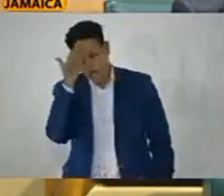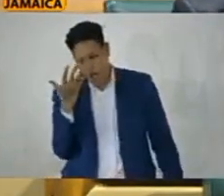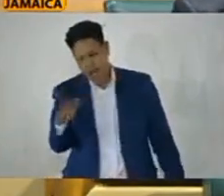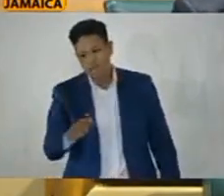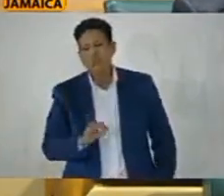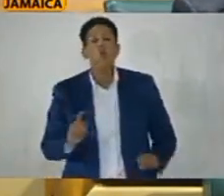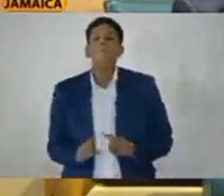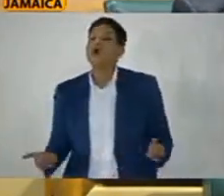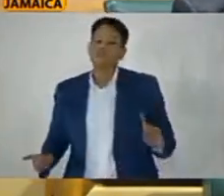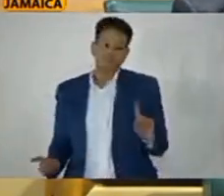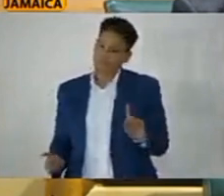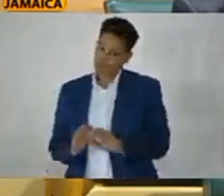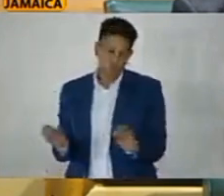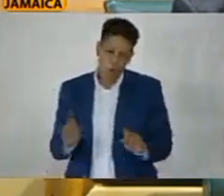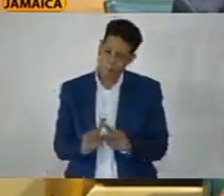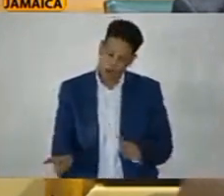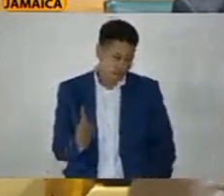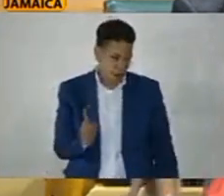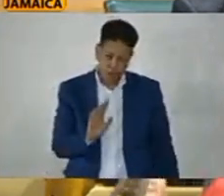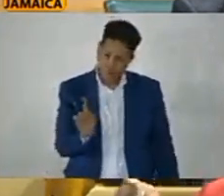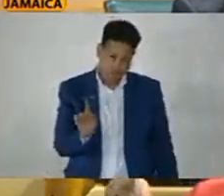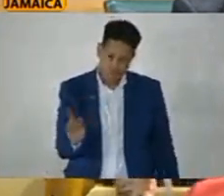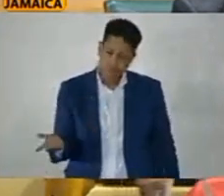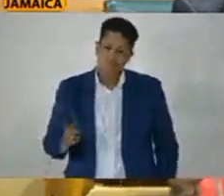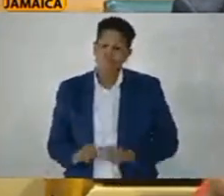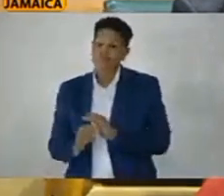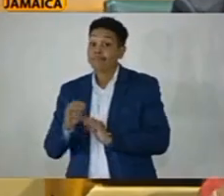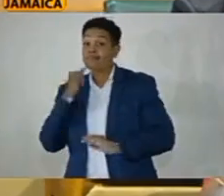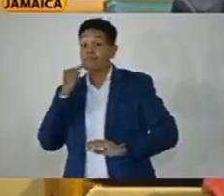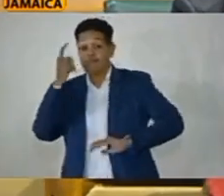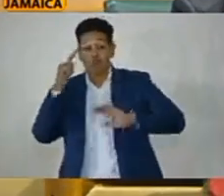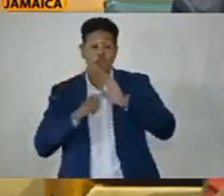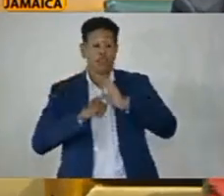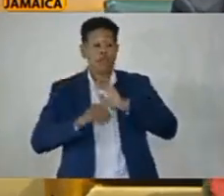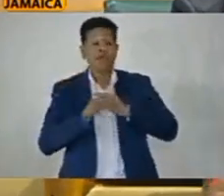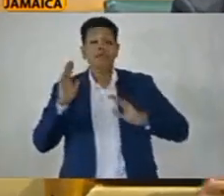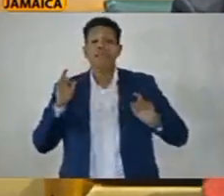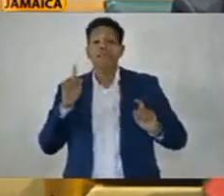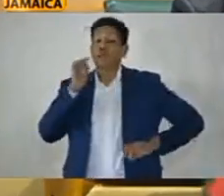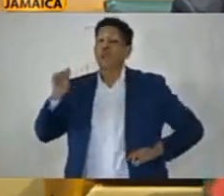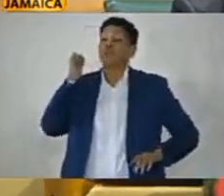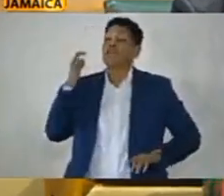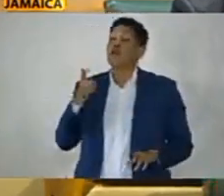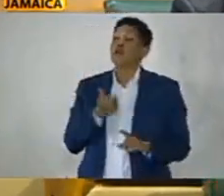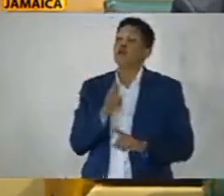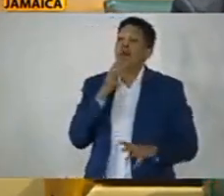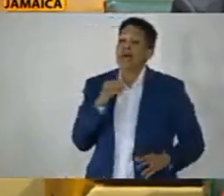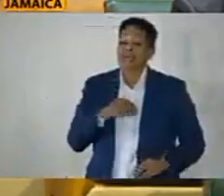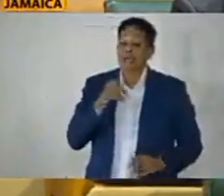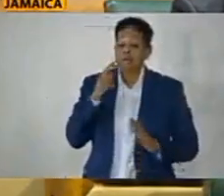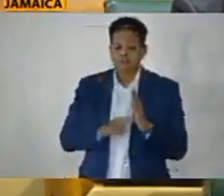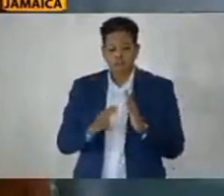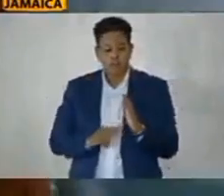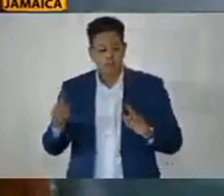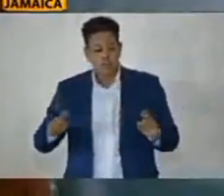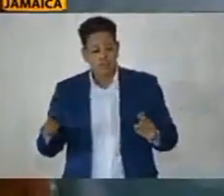Madam, of course there's a but, Madam Speaker. If, for example, the Speaker refuses to accept and to read the This question. is not for example. I